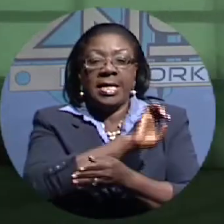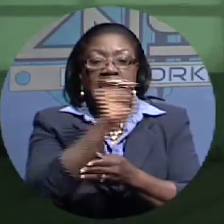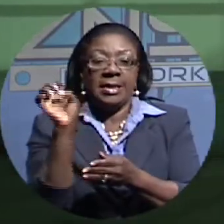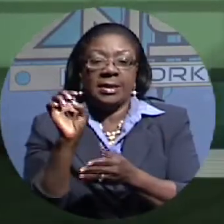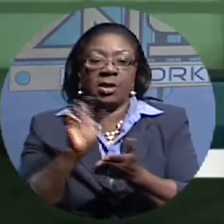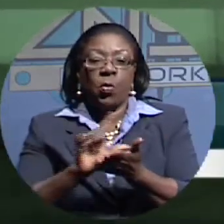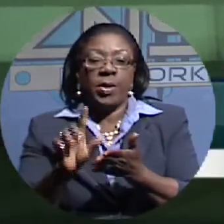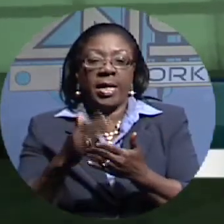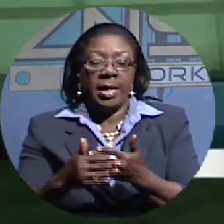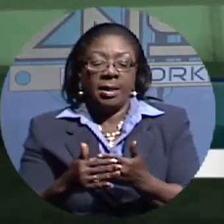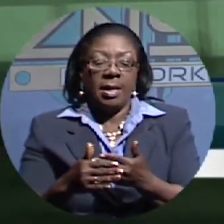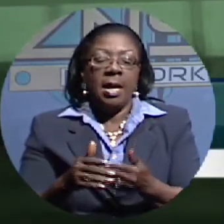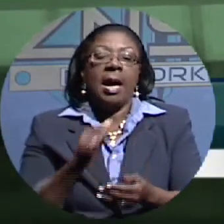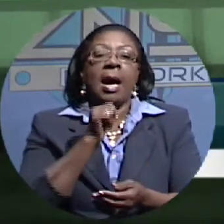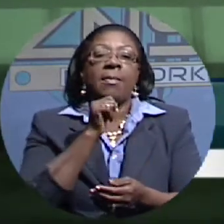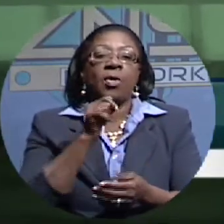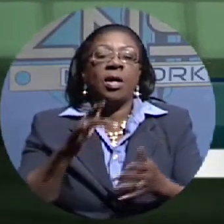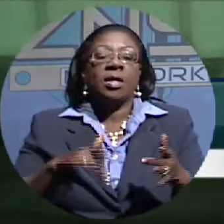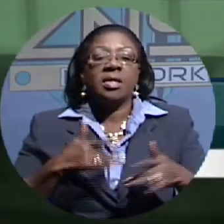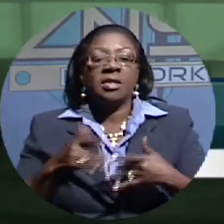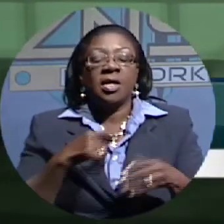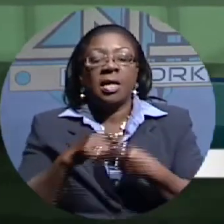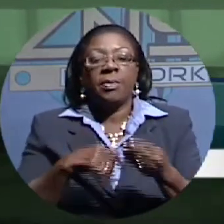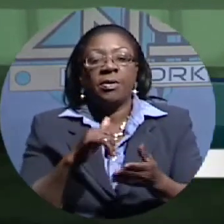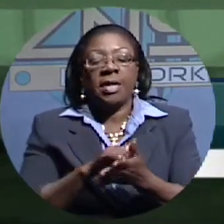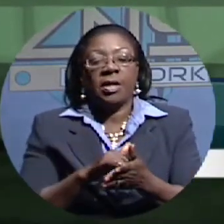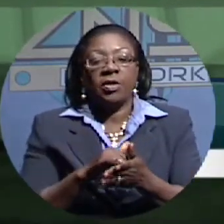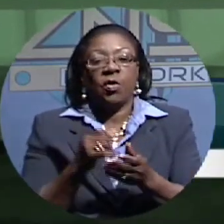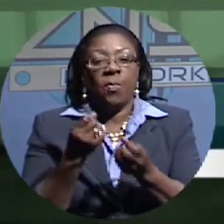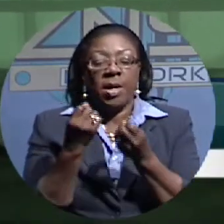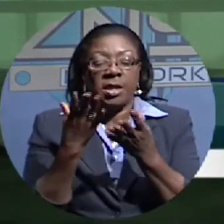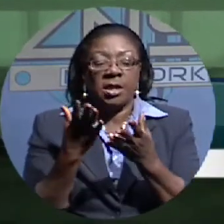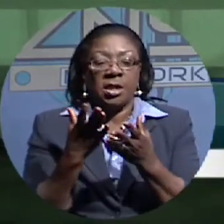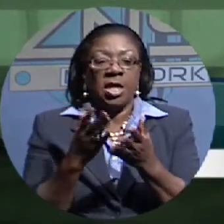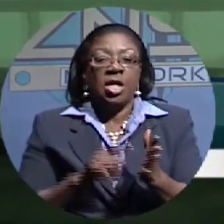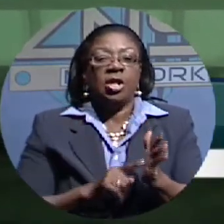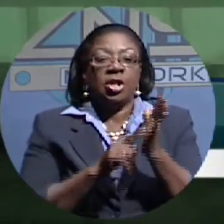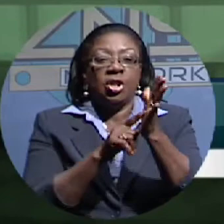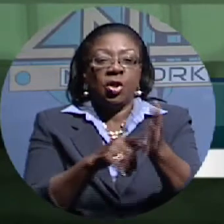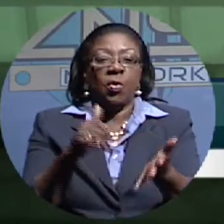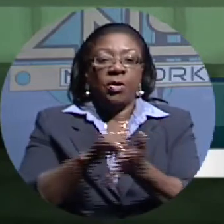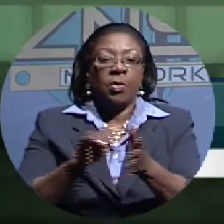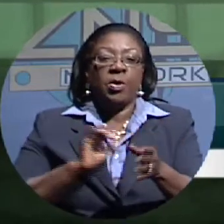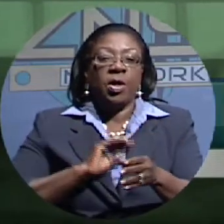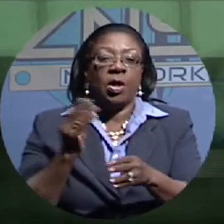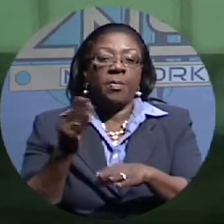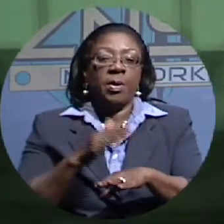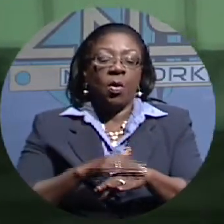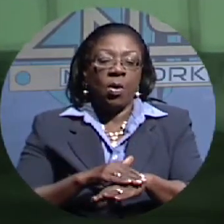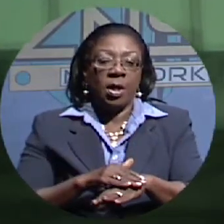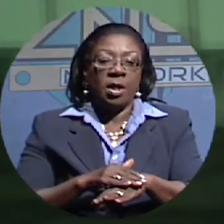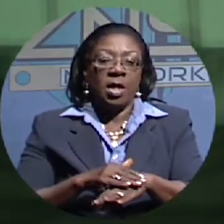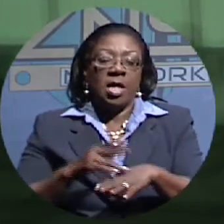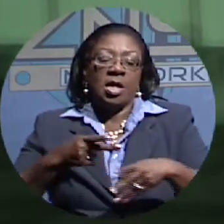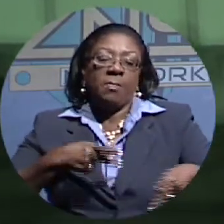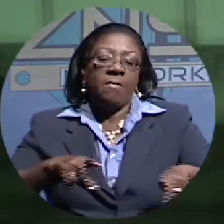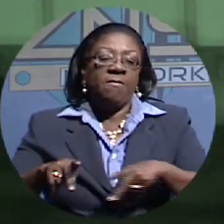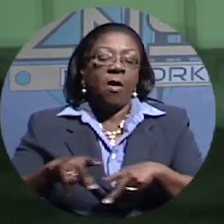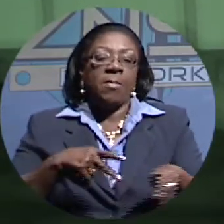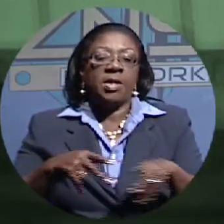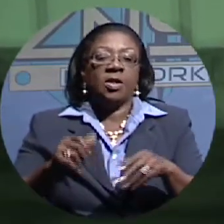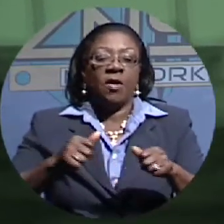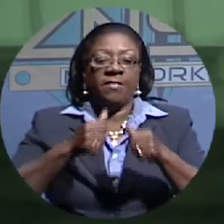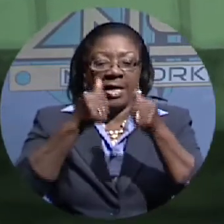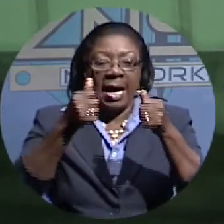I'm not concerned about that too much because I'm satisfied that the show that we're going to put on, the performance of the athletes, our success at